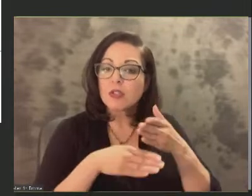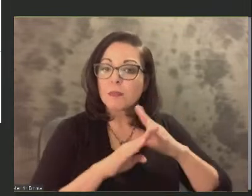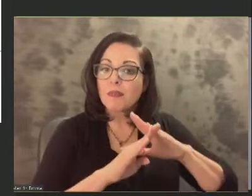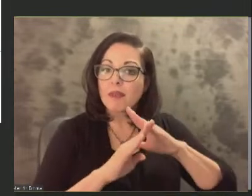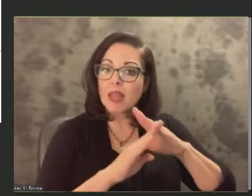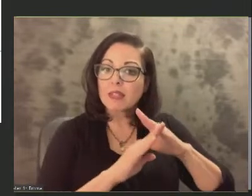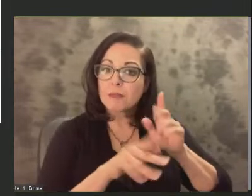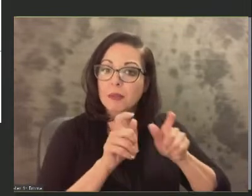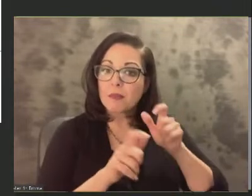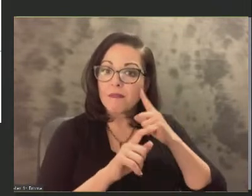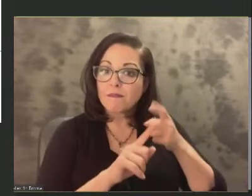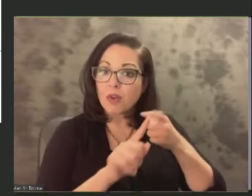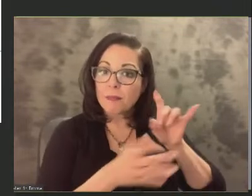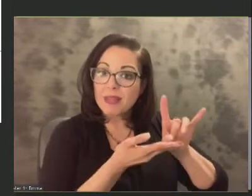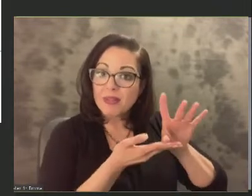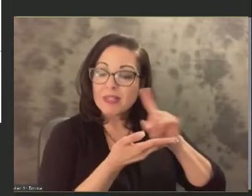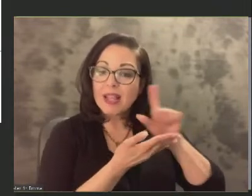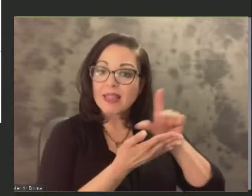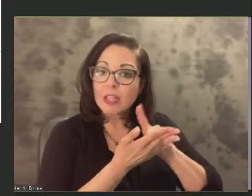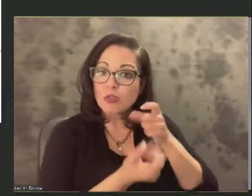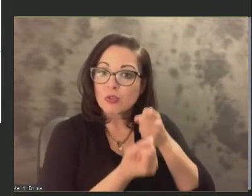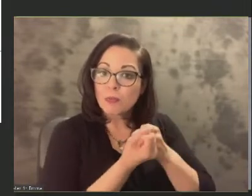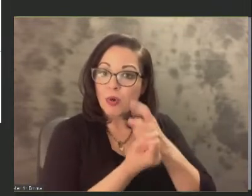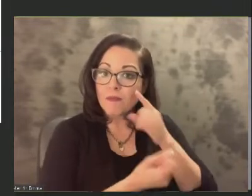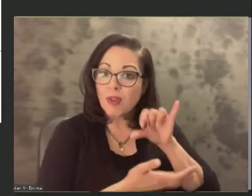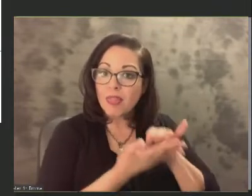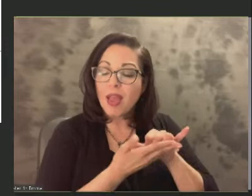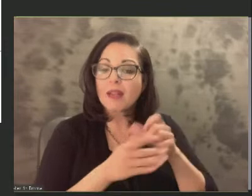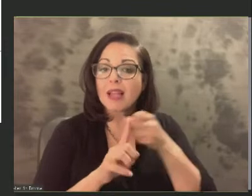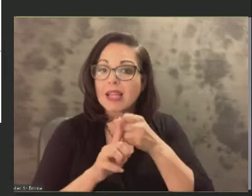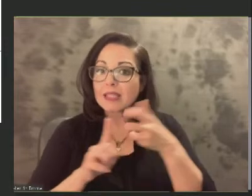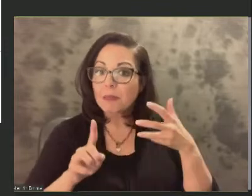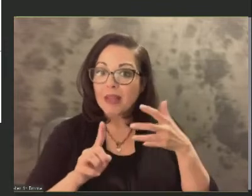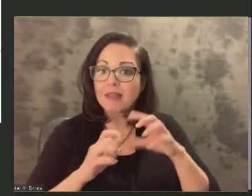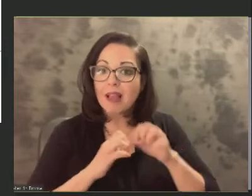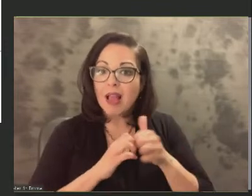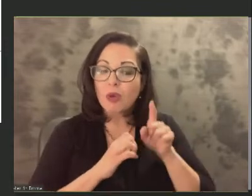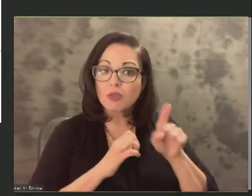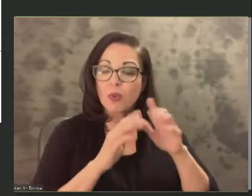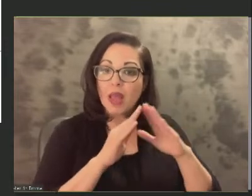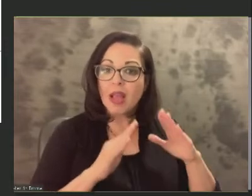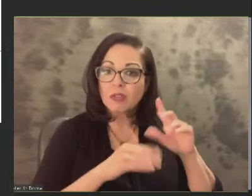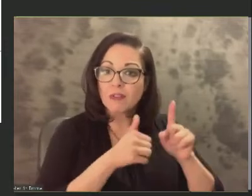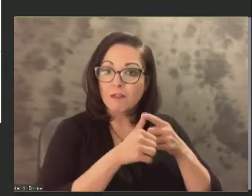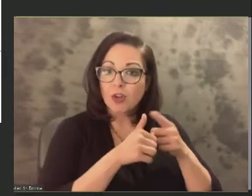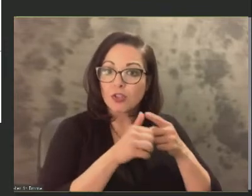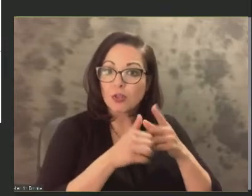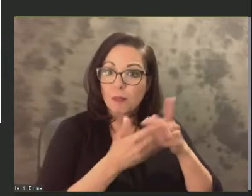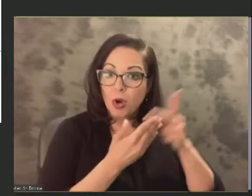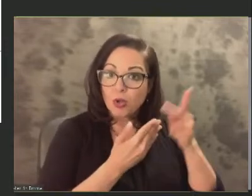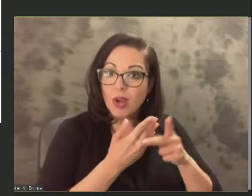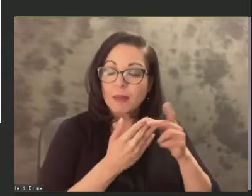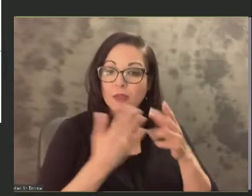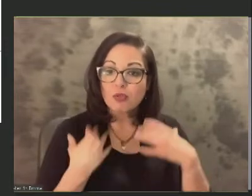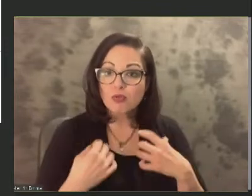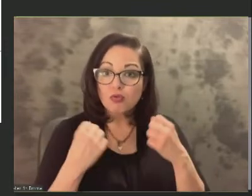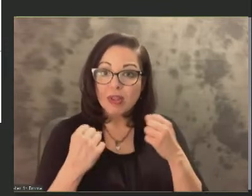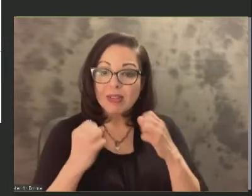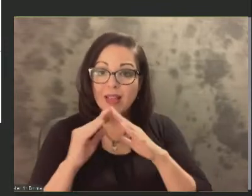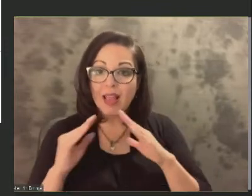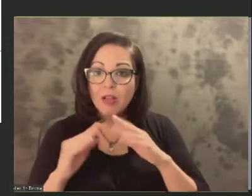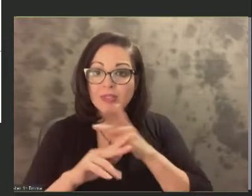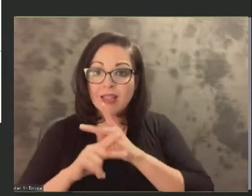evicted, right? Getting this legal support, expanding housing first programs, strengthening housing and